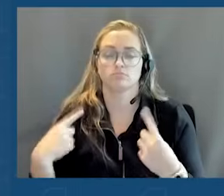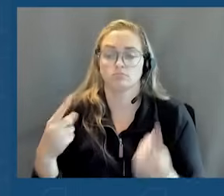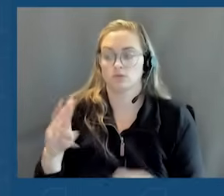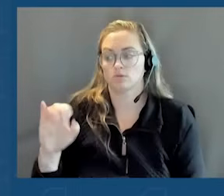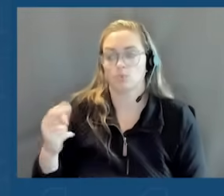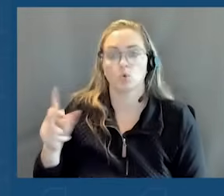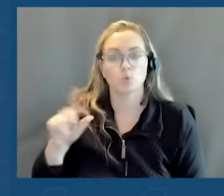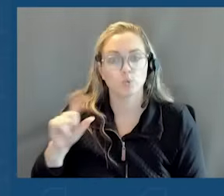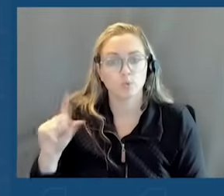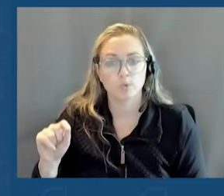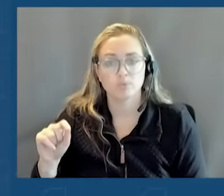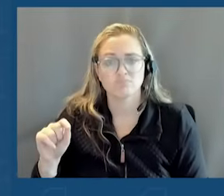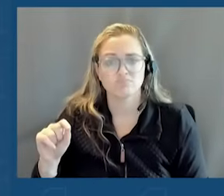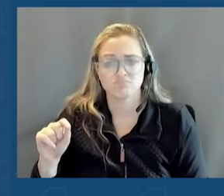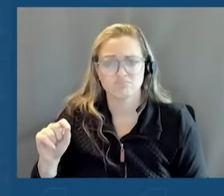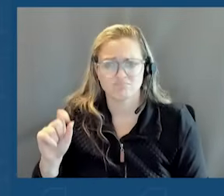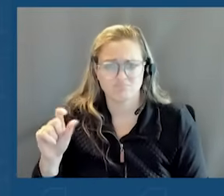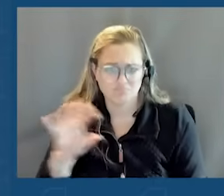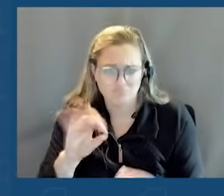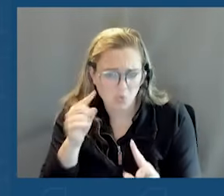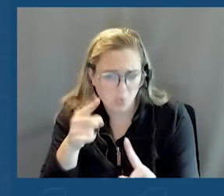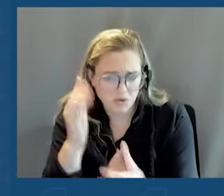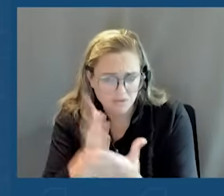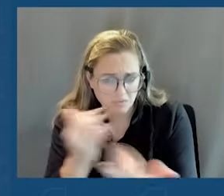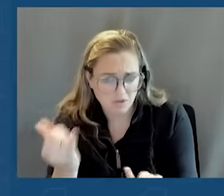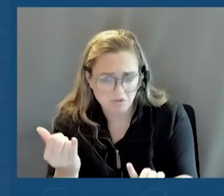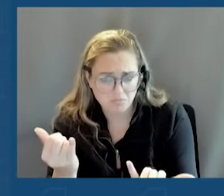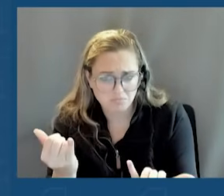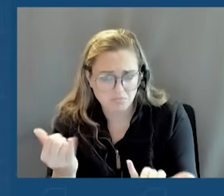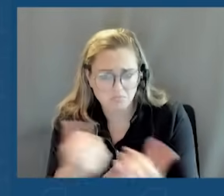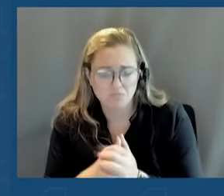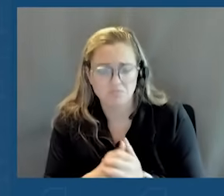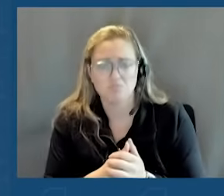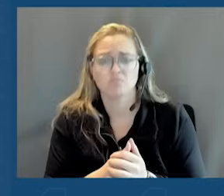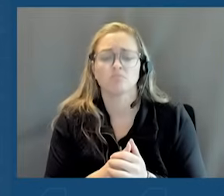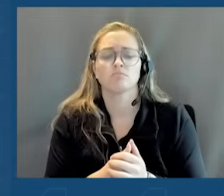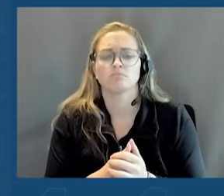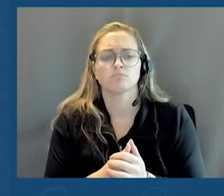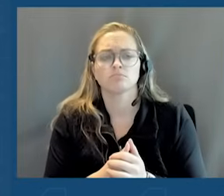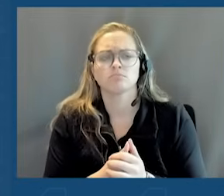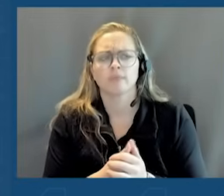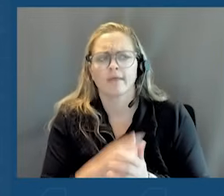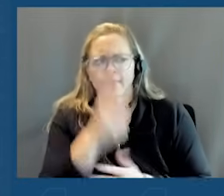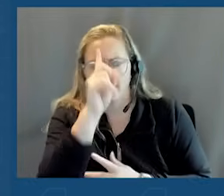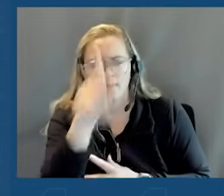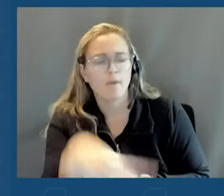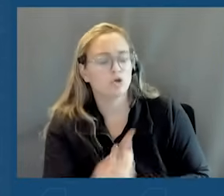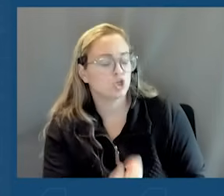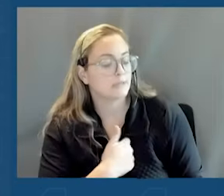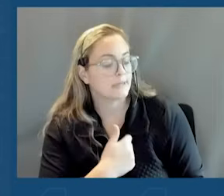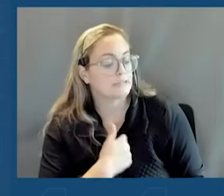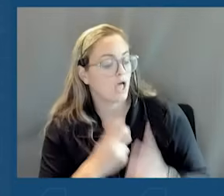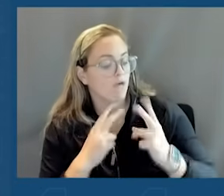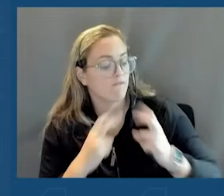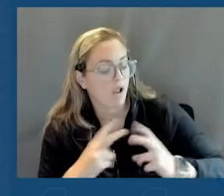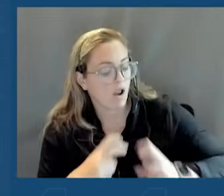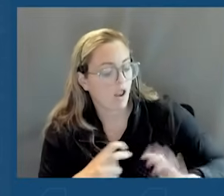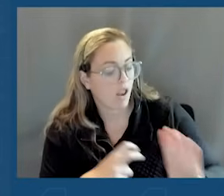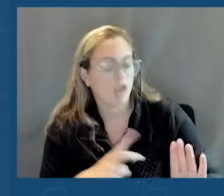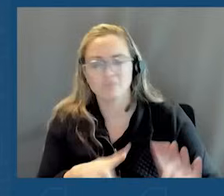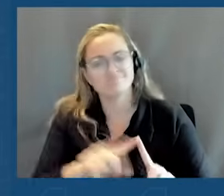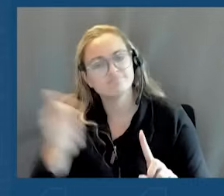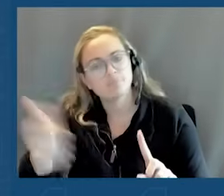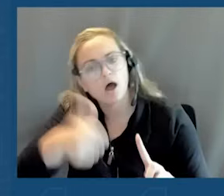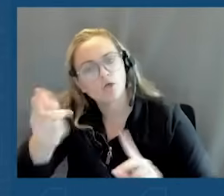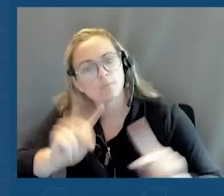2020. No reason to stop now. And don't think about just yourself because there's a lot of people affected. And one thing I want to point out here, which